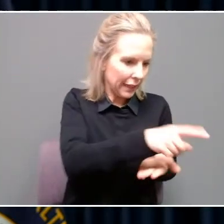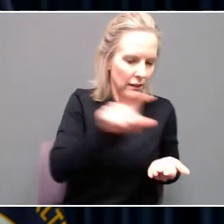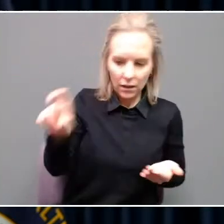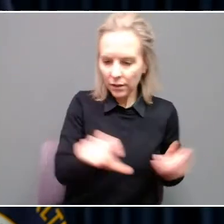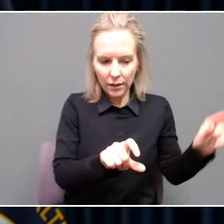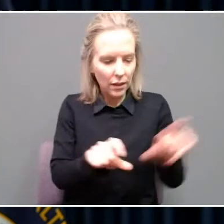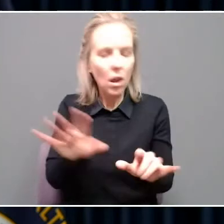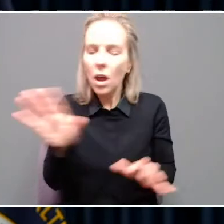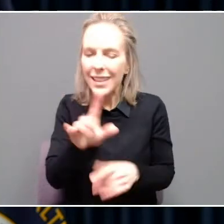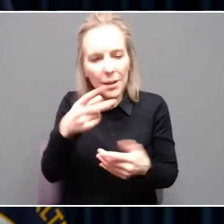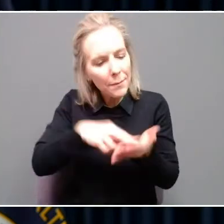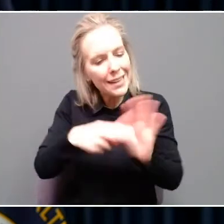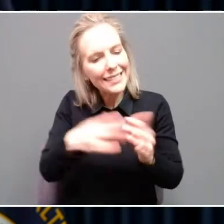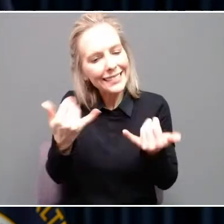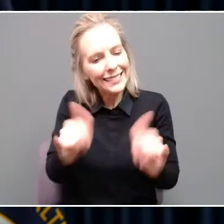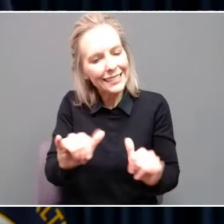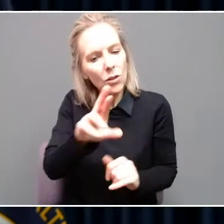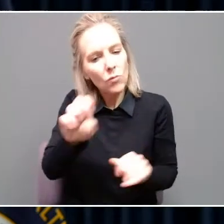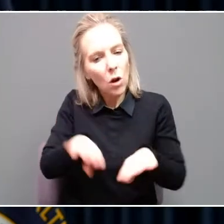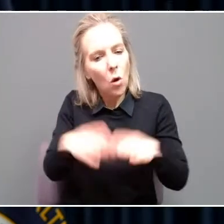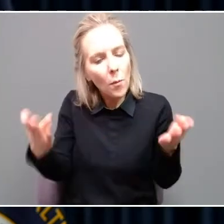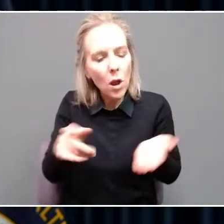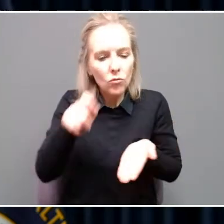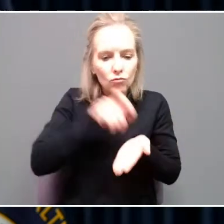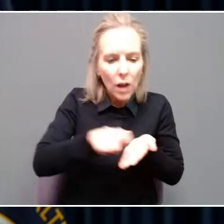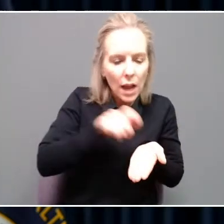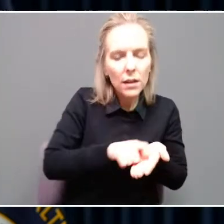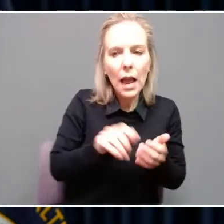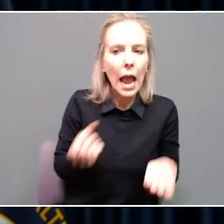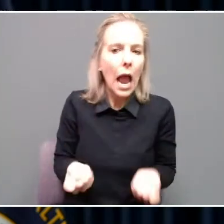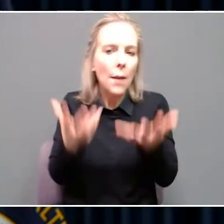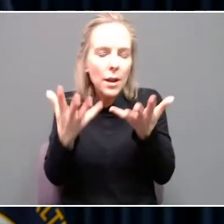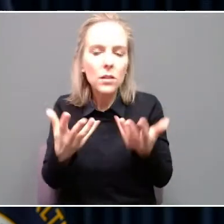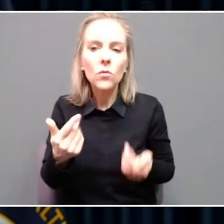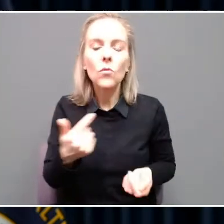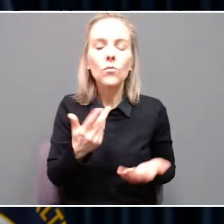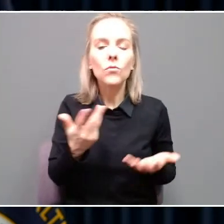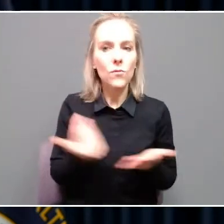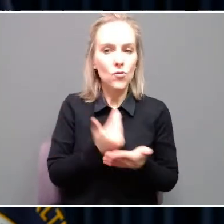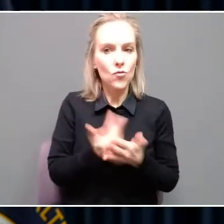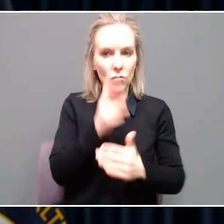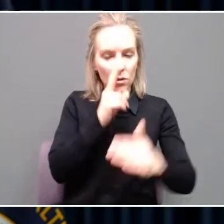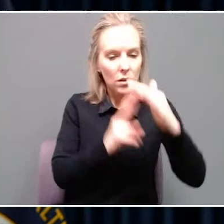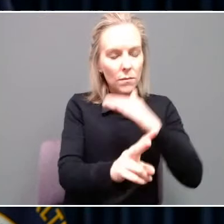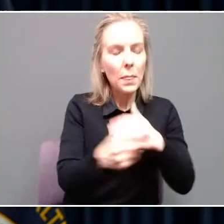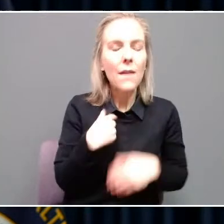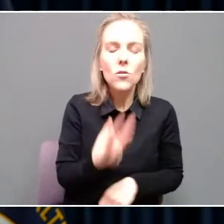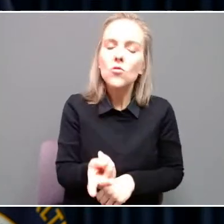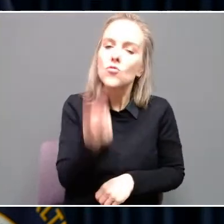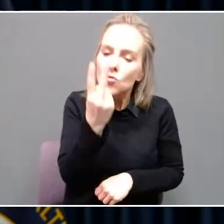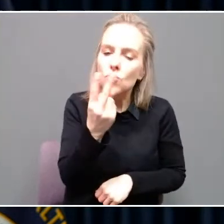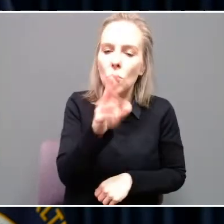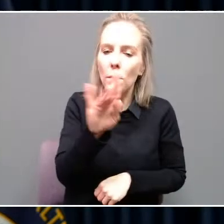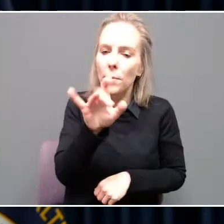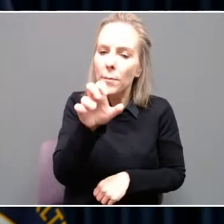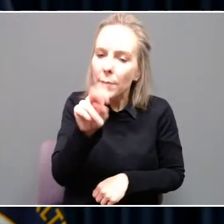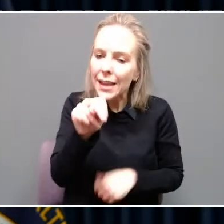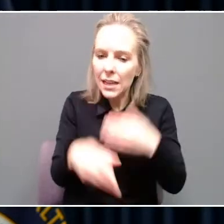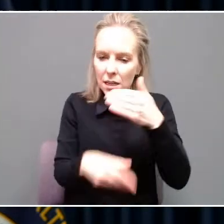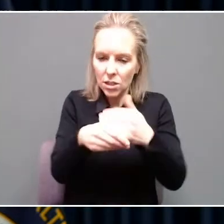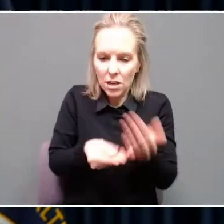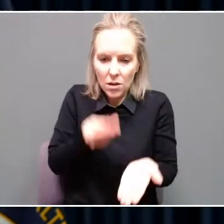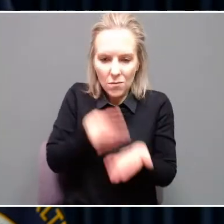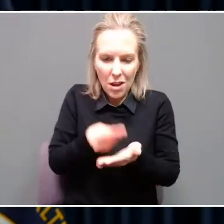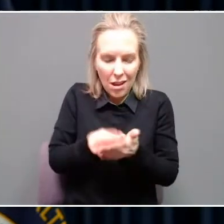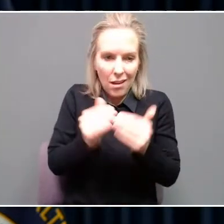our expenses are and how much. And by the way, we have a new forecast that says we will have $2 billion additional dollars above and beyond